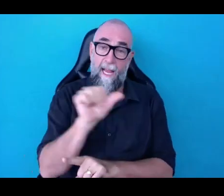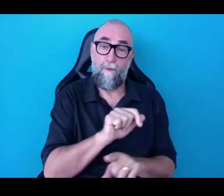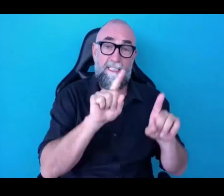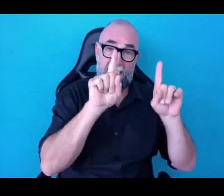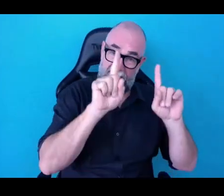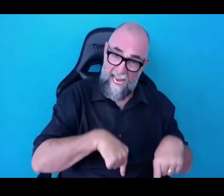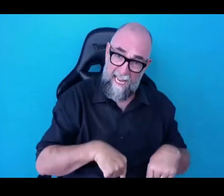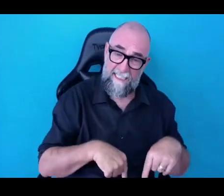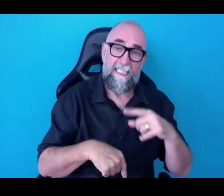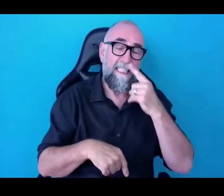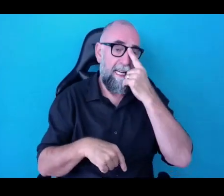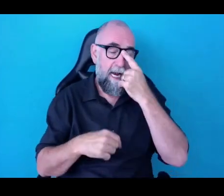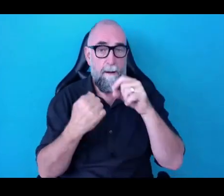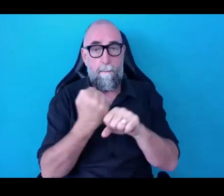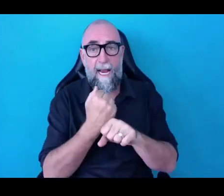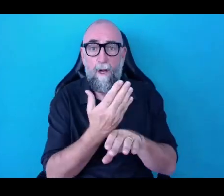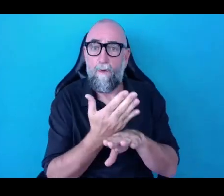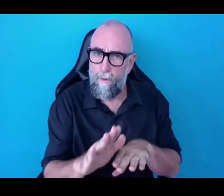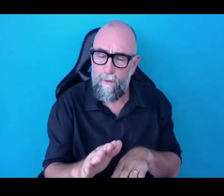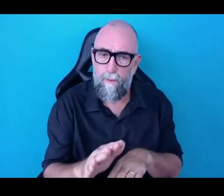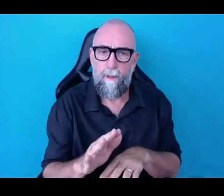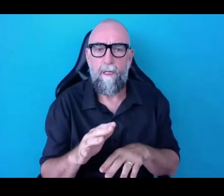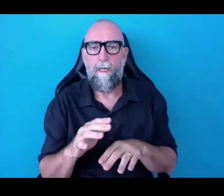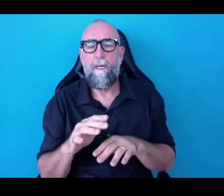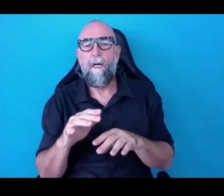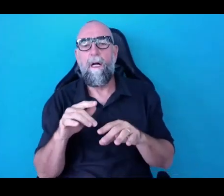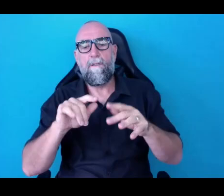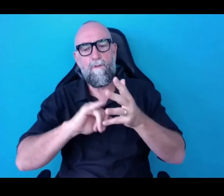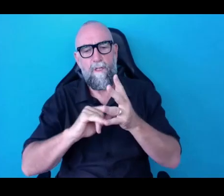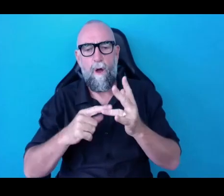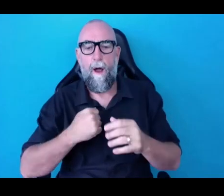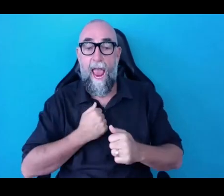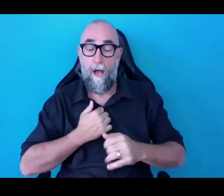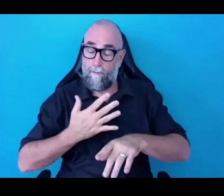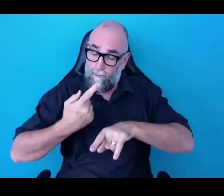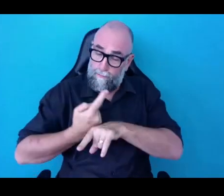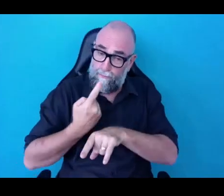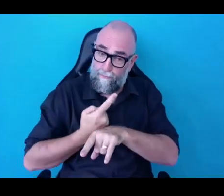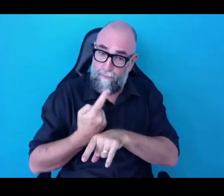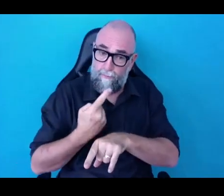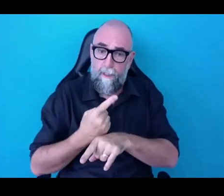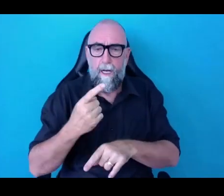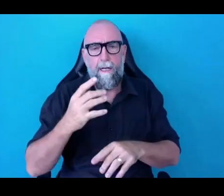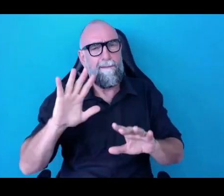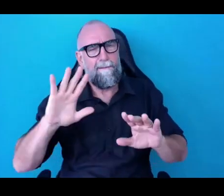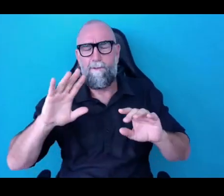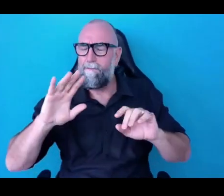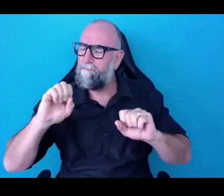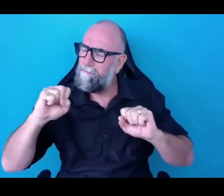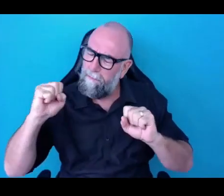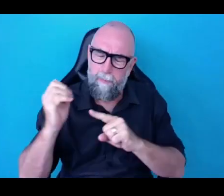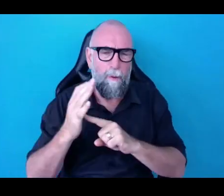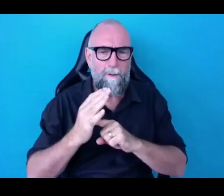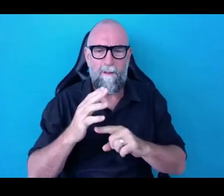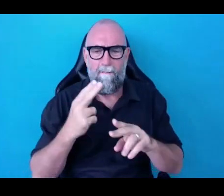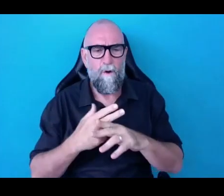important. The positioning of that before real significant and substantial change is made. And I don't think it's there yet, but